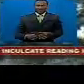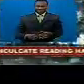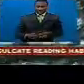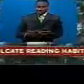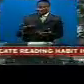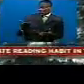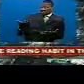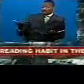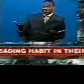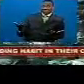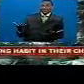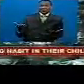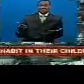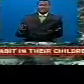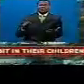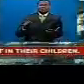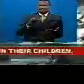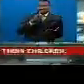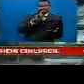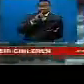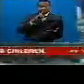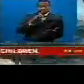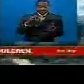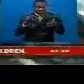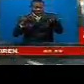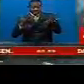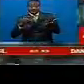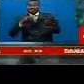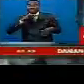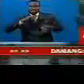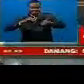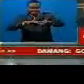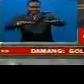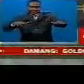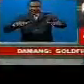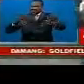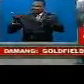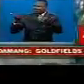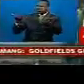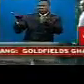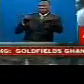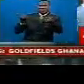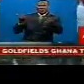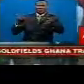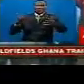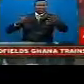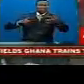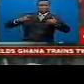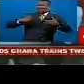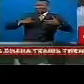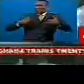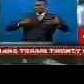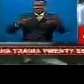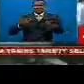traders do not even bother about the health implication of selling right in the dirt. Commercial drivers complain the confusion